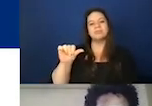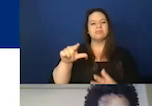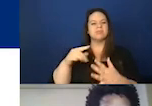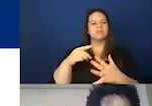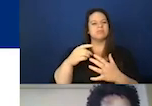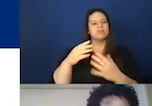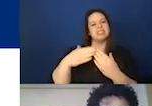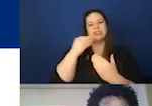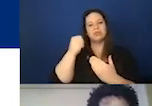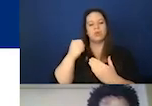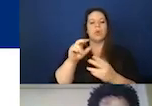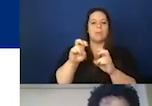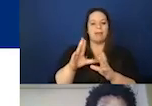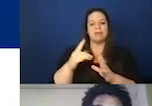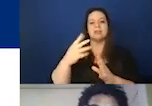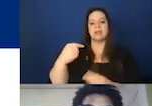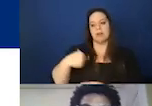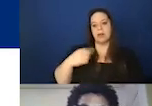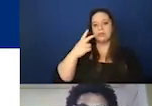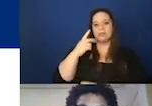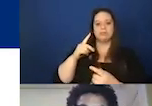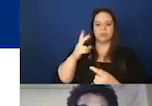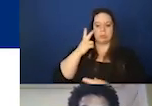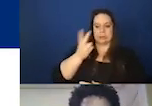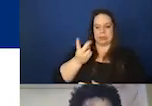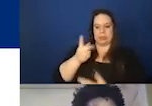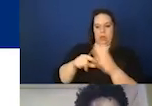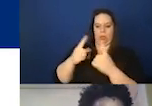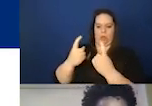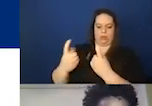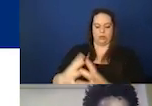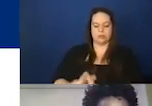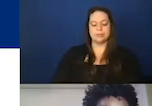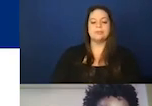for the panelists and I to see the questions.